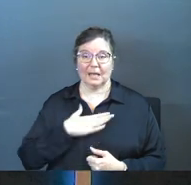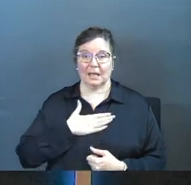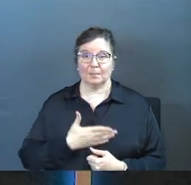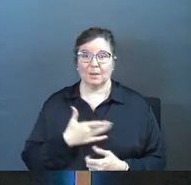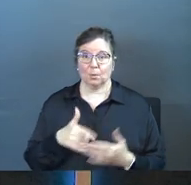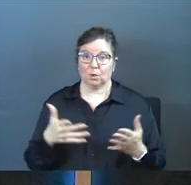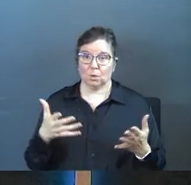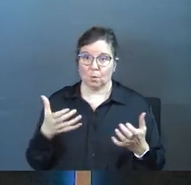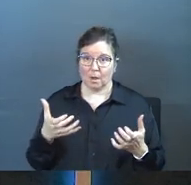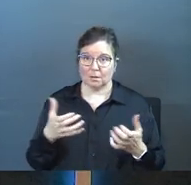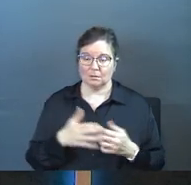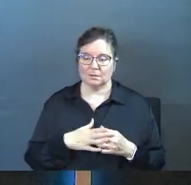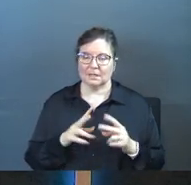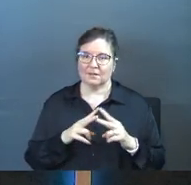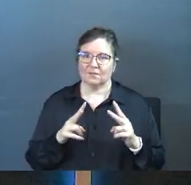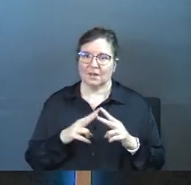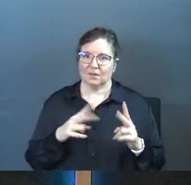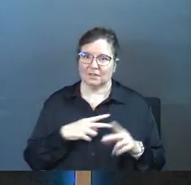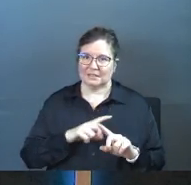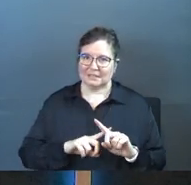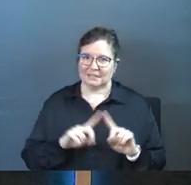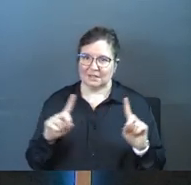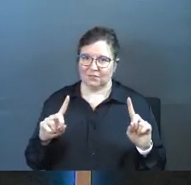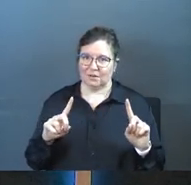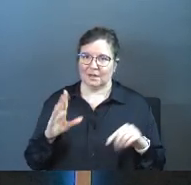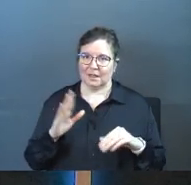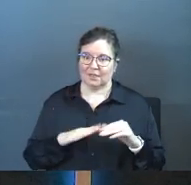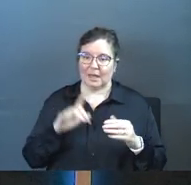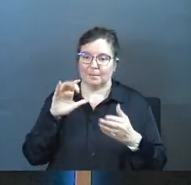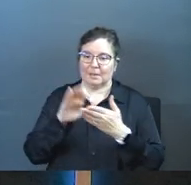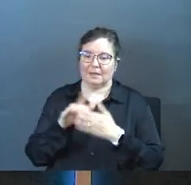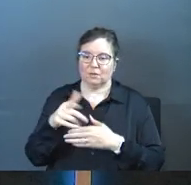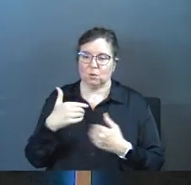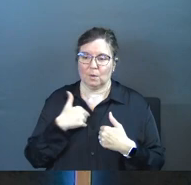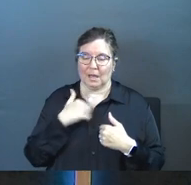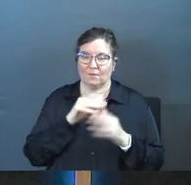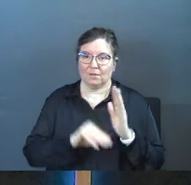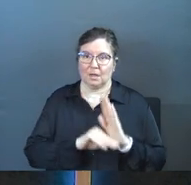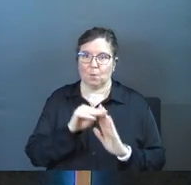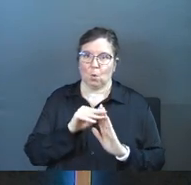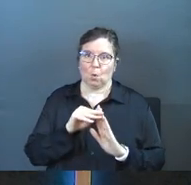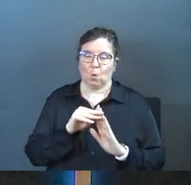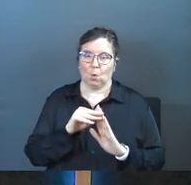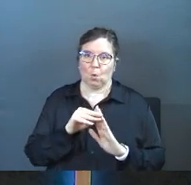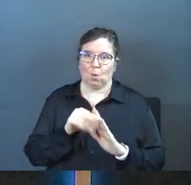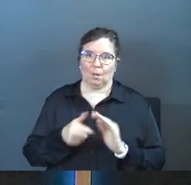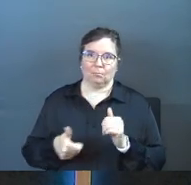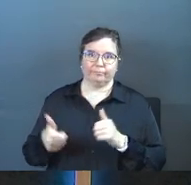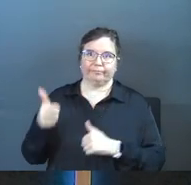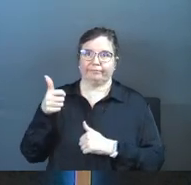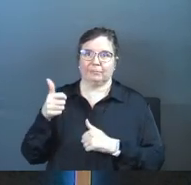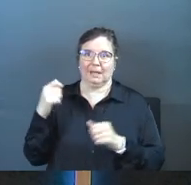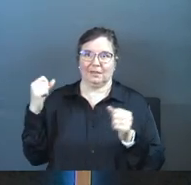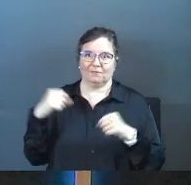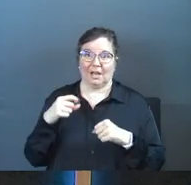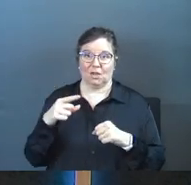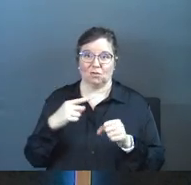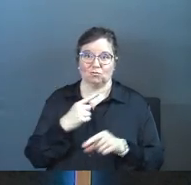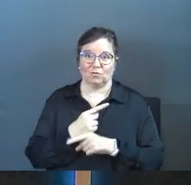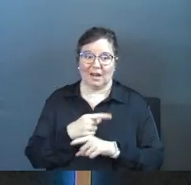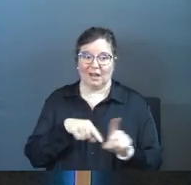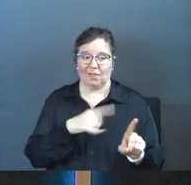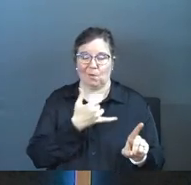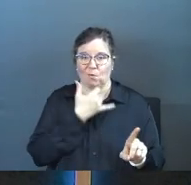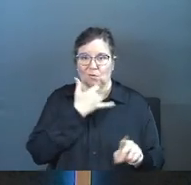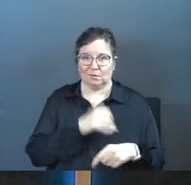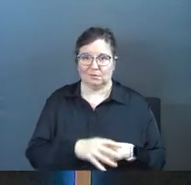Admitting what you want is very, very different than believing that you have the moral high ground in the fight and that you're right and